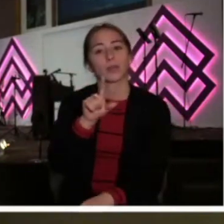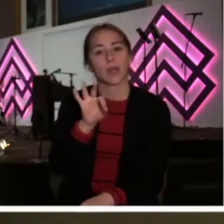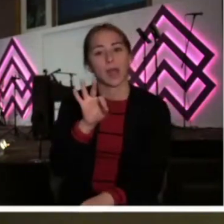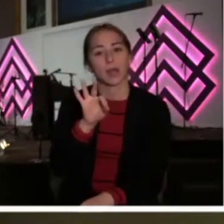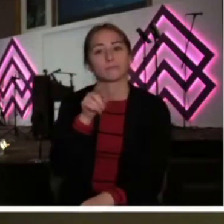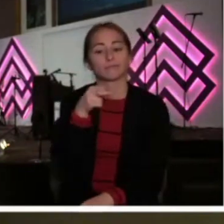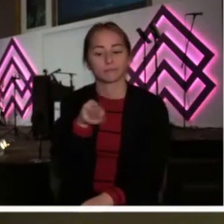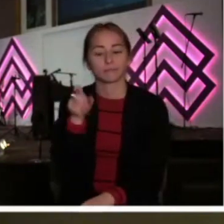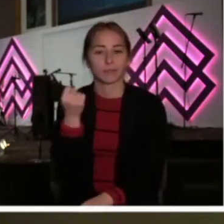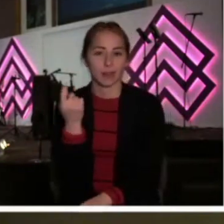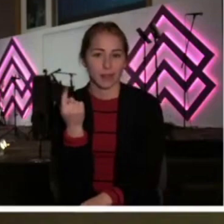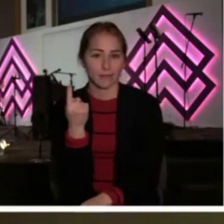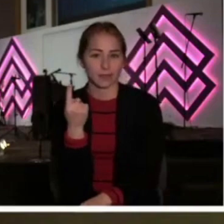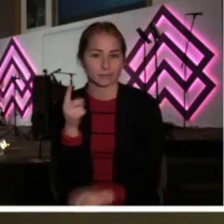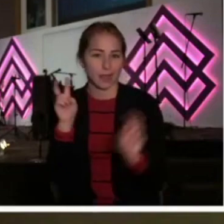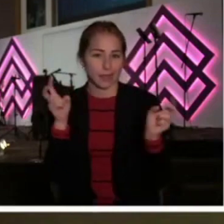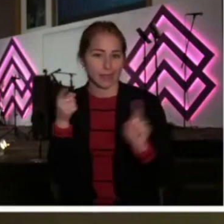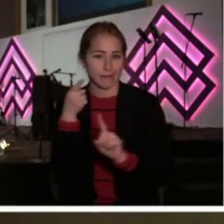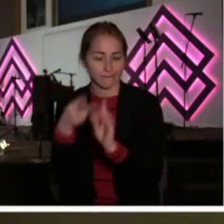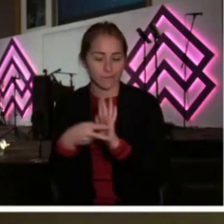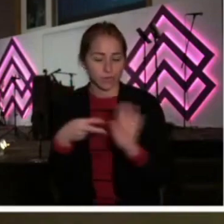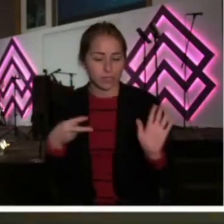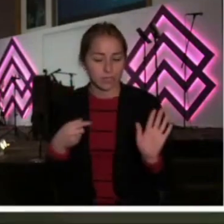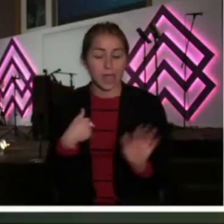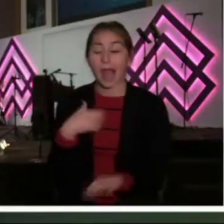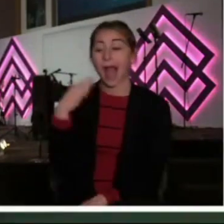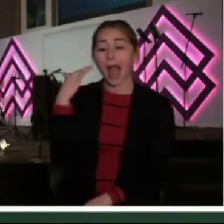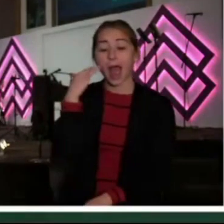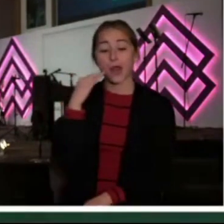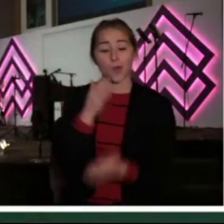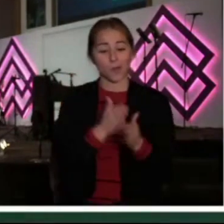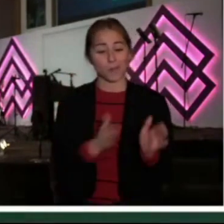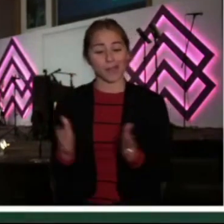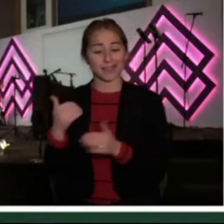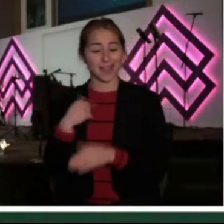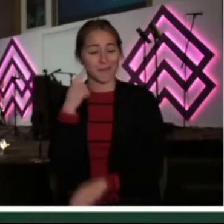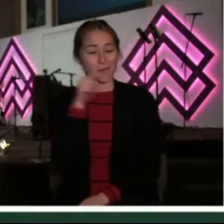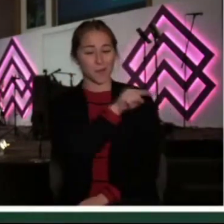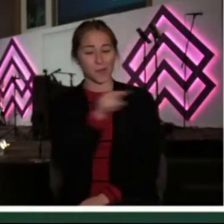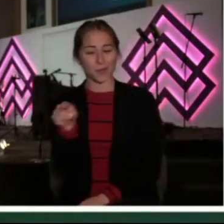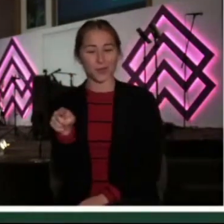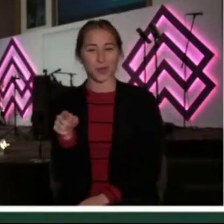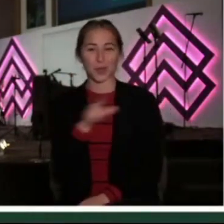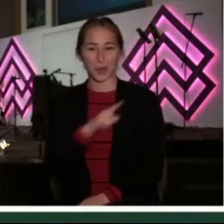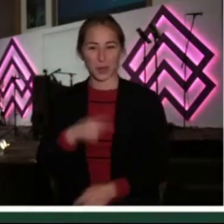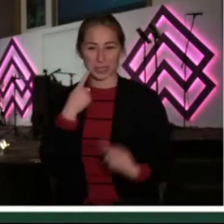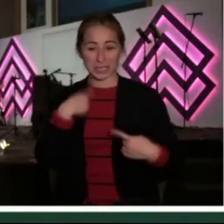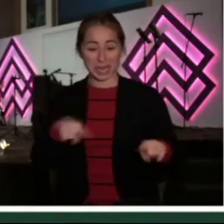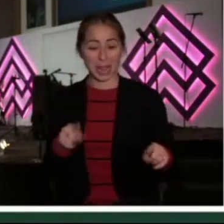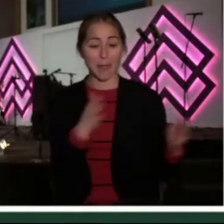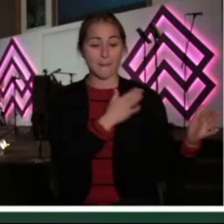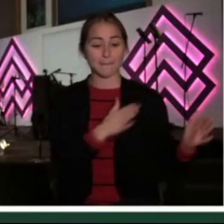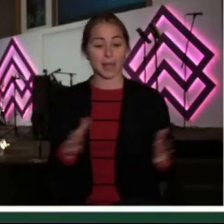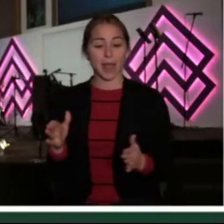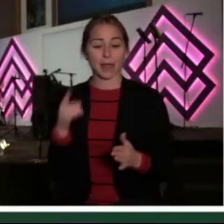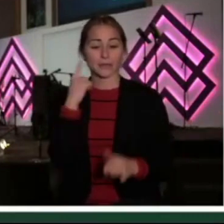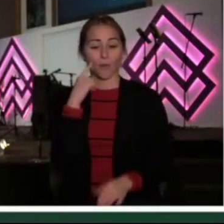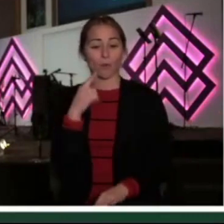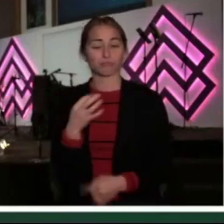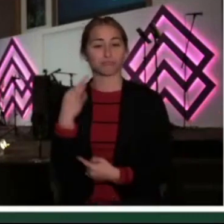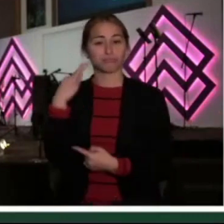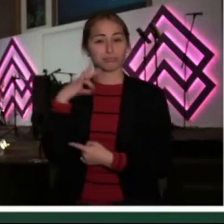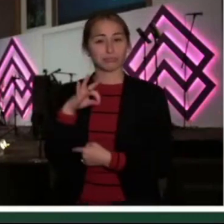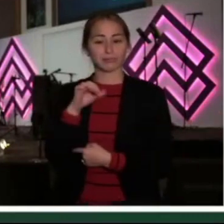verse, it says, "For I know the plans I have for you, declares the Lord. Plans to prosper you, not to harm